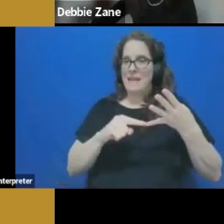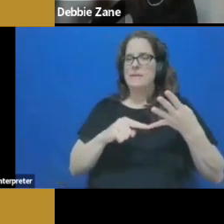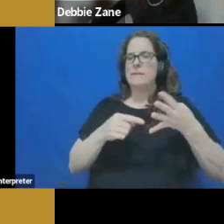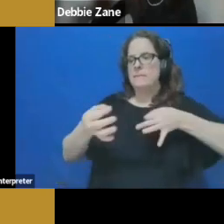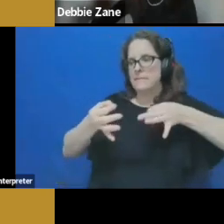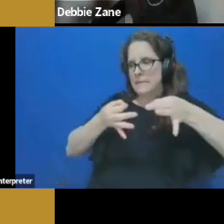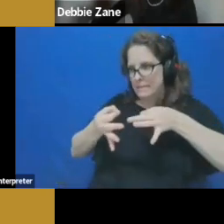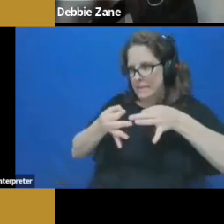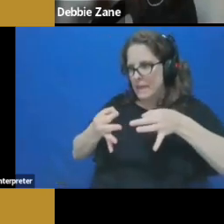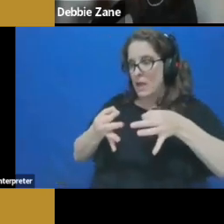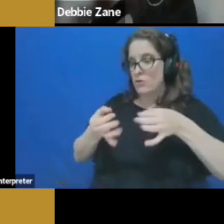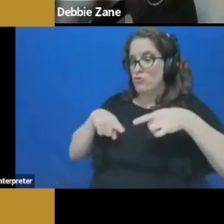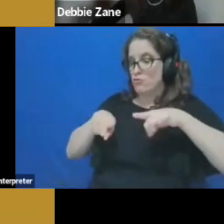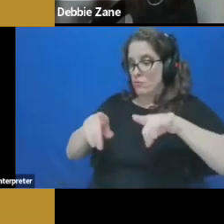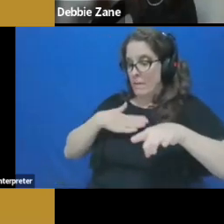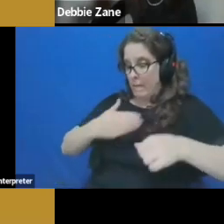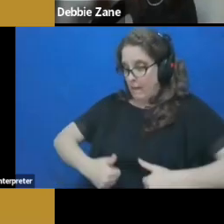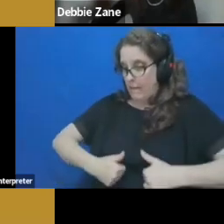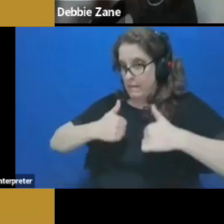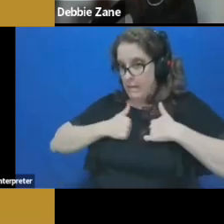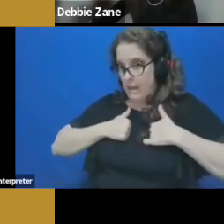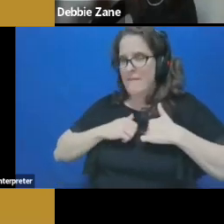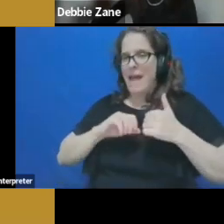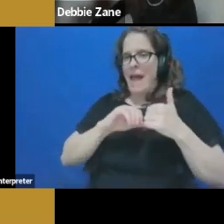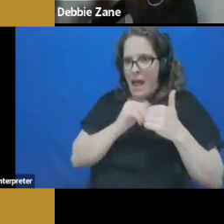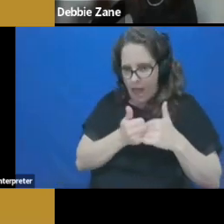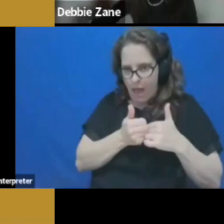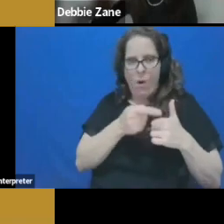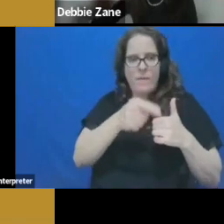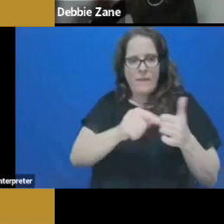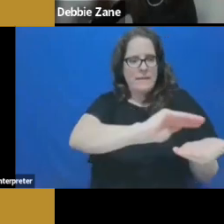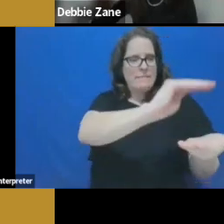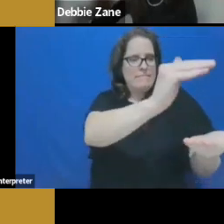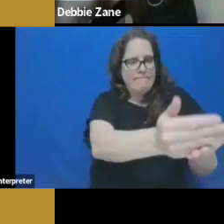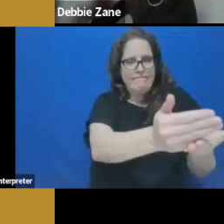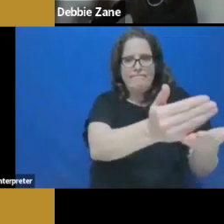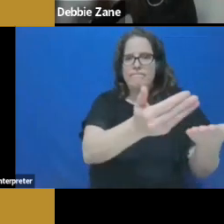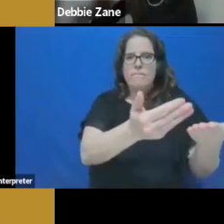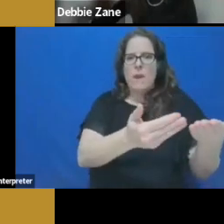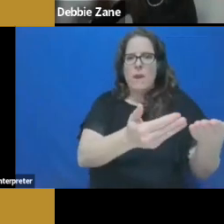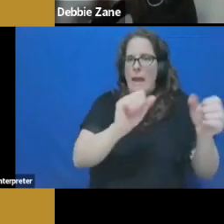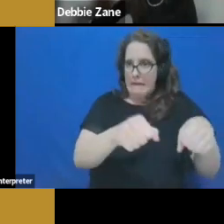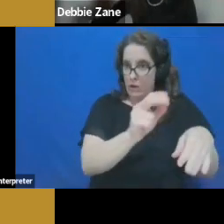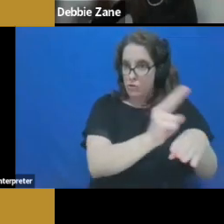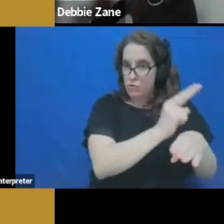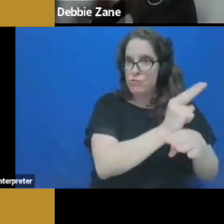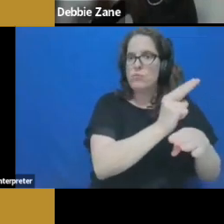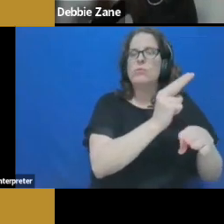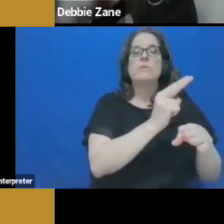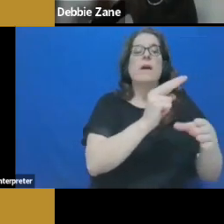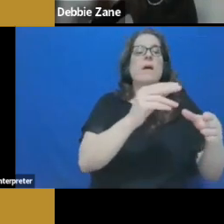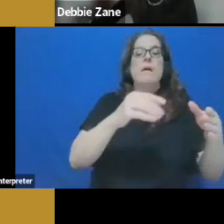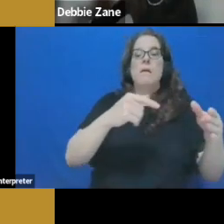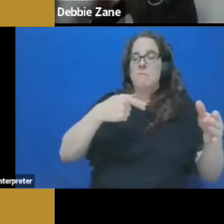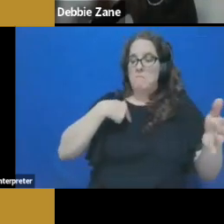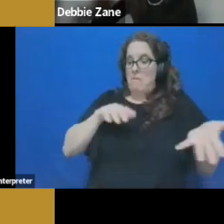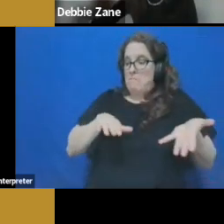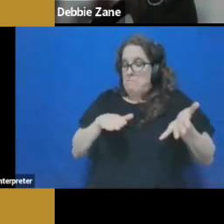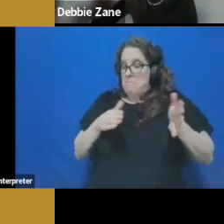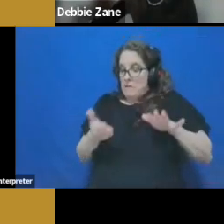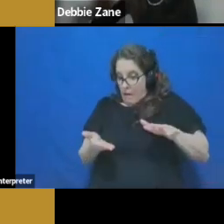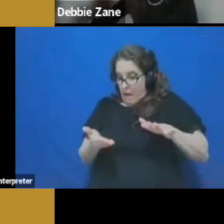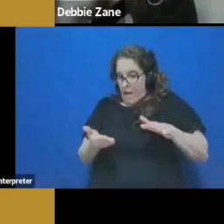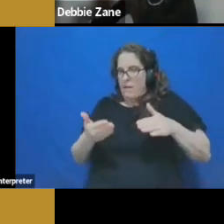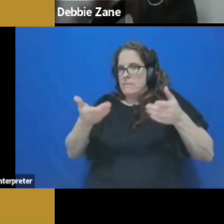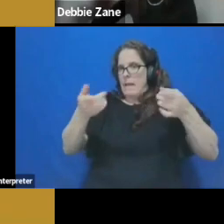during a person's lifetime and how those assets should pass to their beneficiaries when they die. The trust is the legal